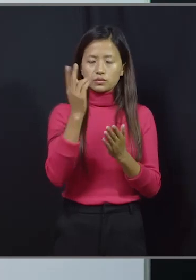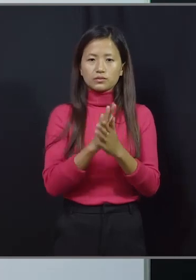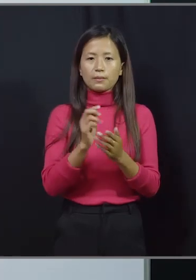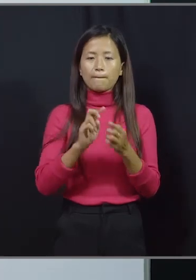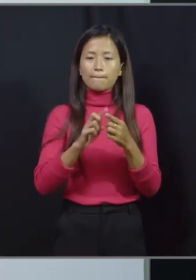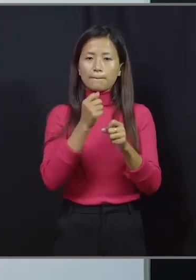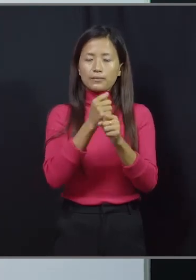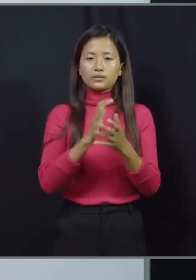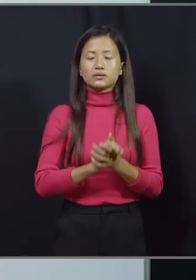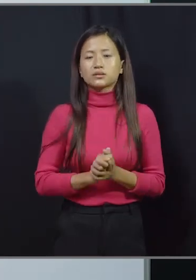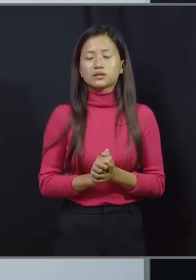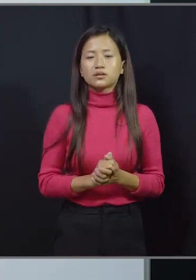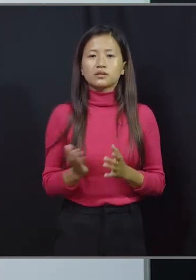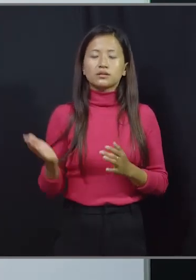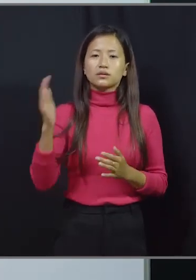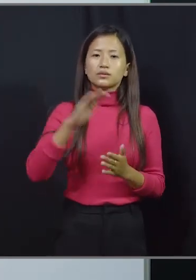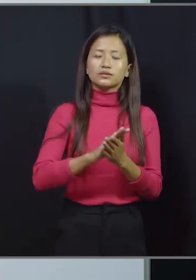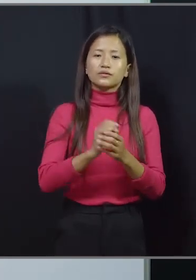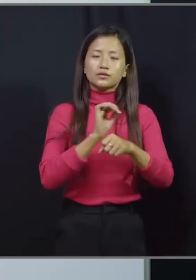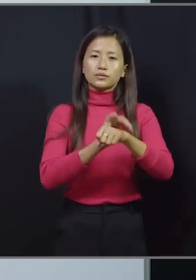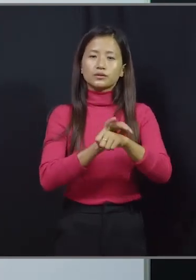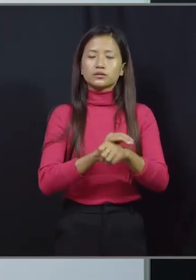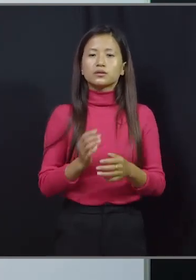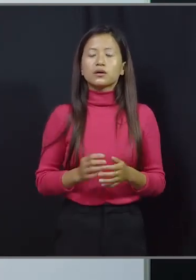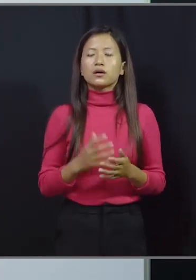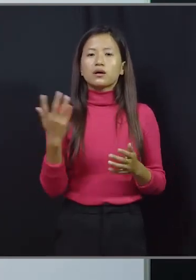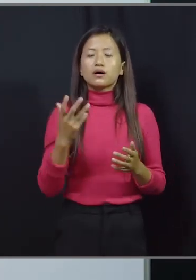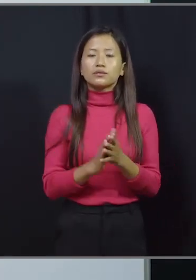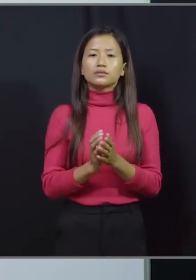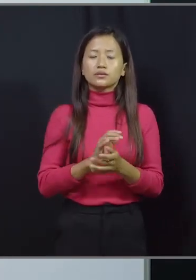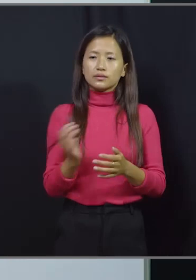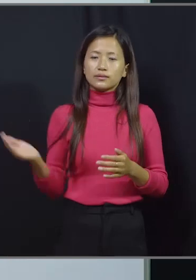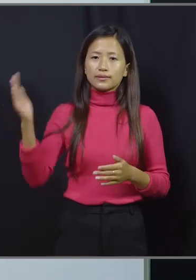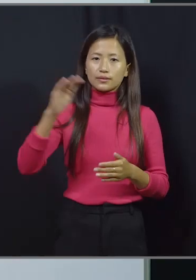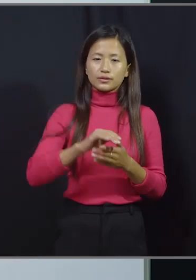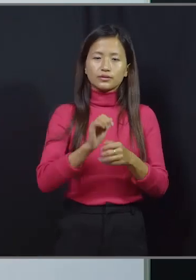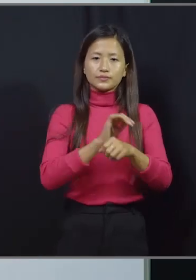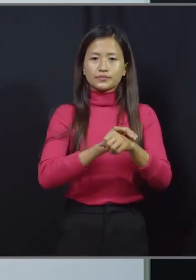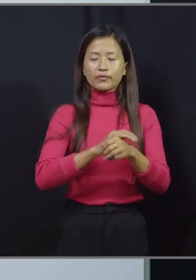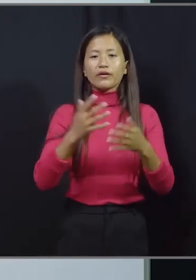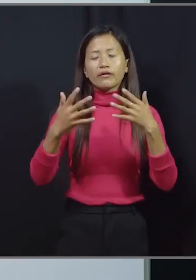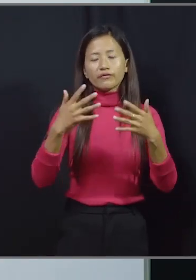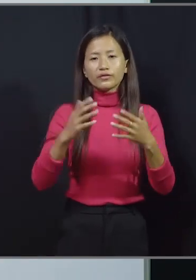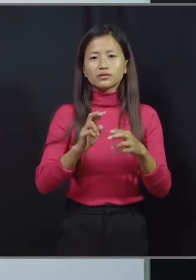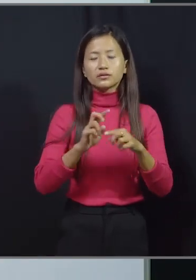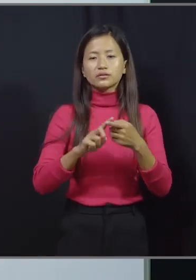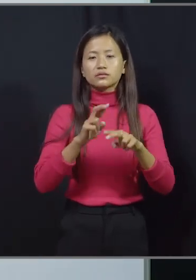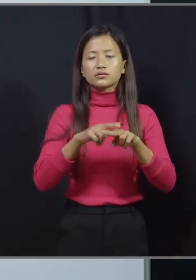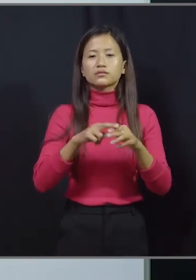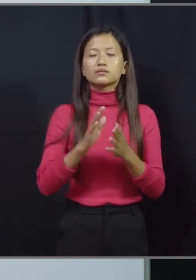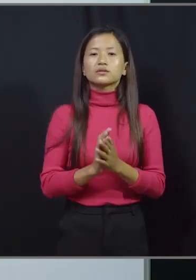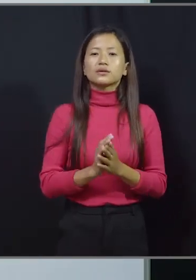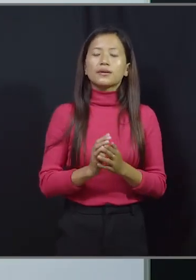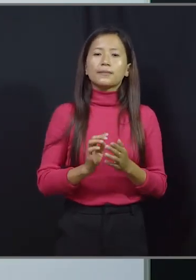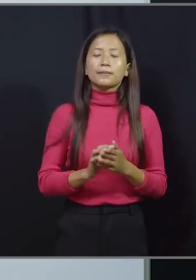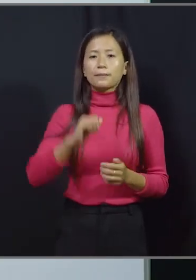pages before the coming of the British and how the coming of the British it affected the Indian society. We are going to flip both the pages.